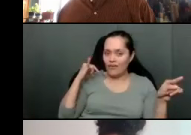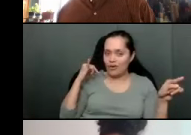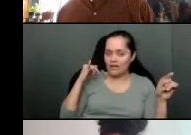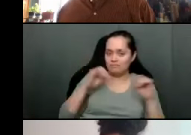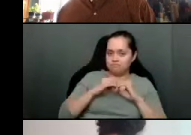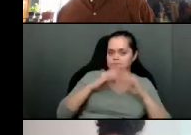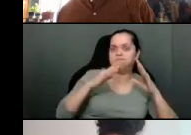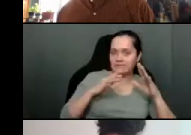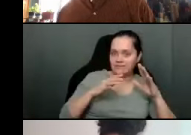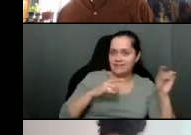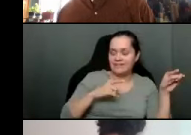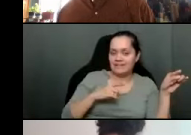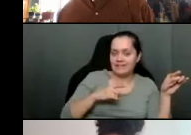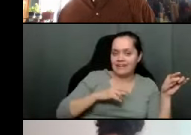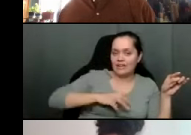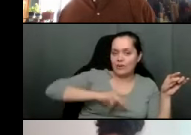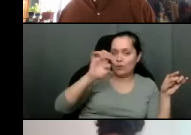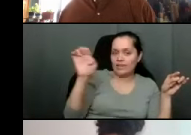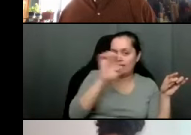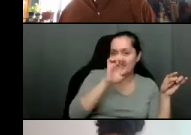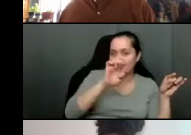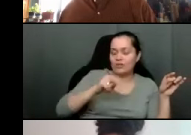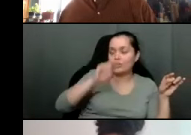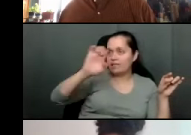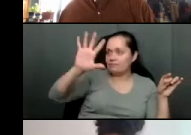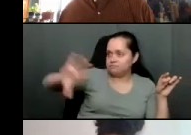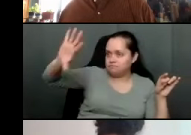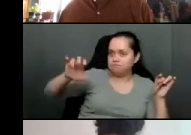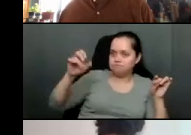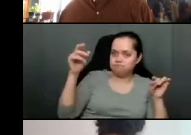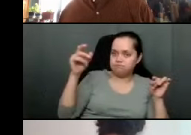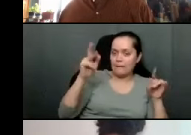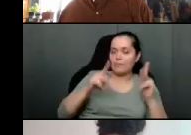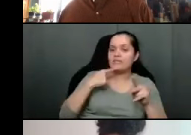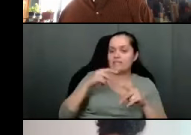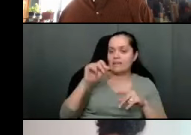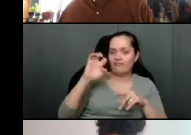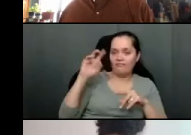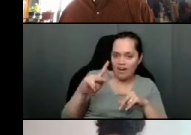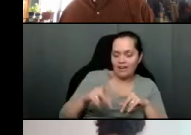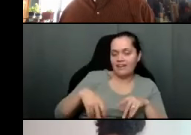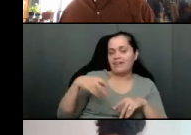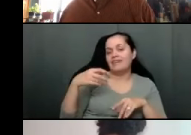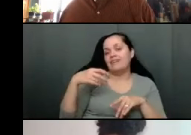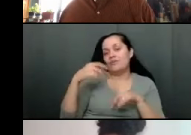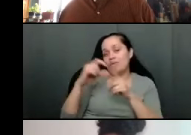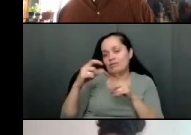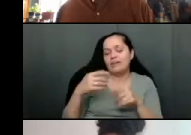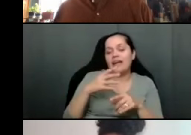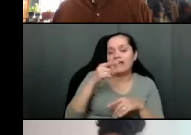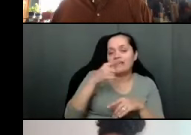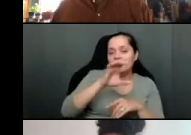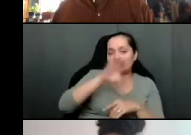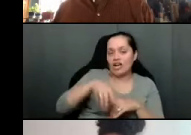out here. The Northeast jumped out here on people who say this one, the F word. And